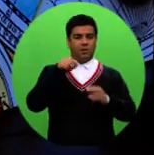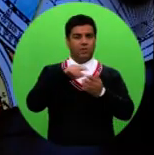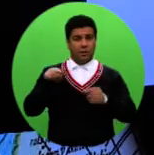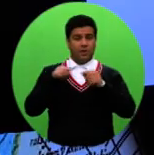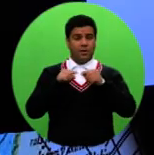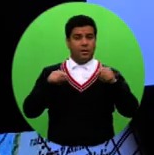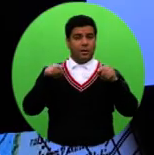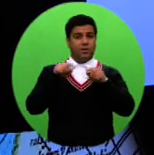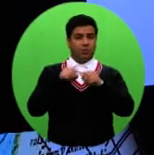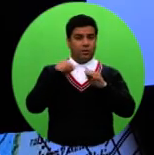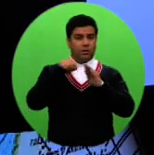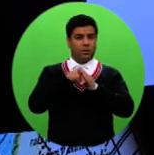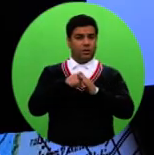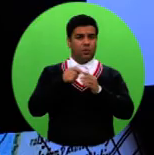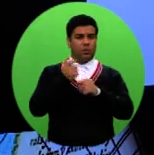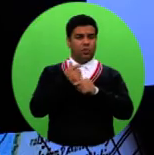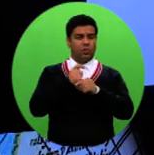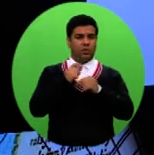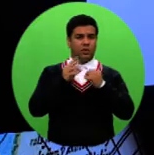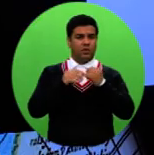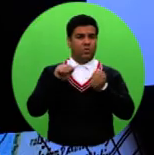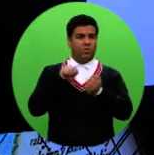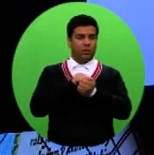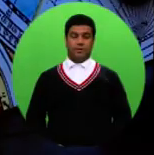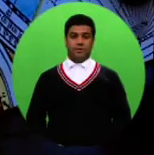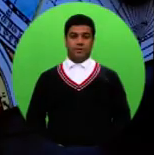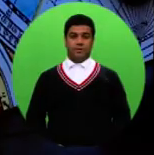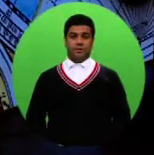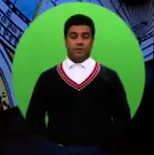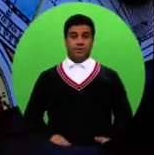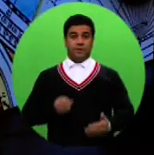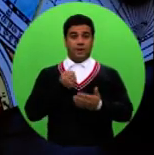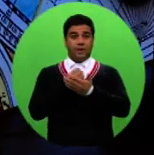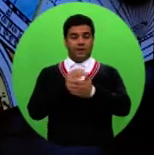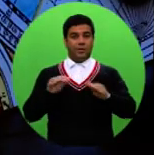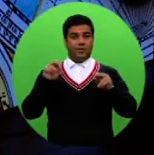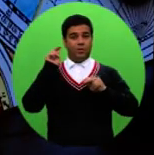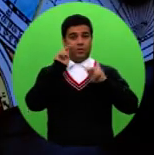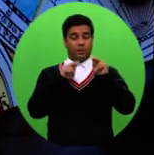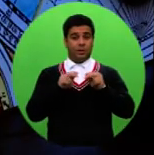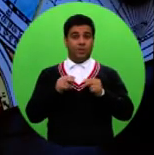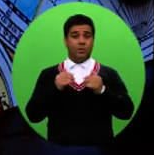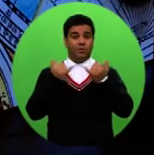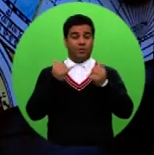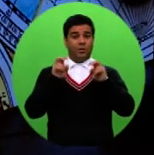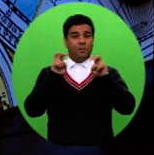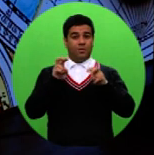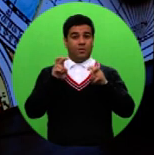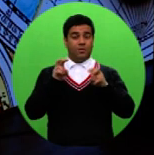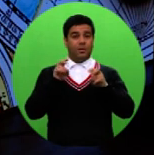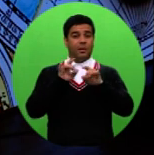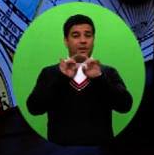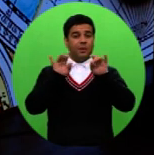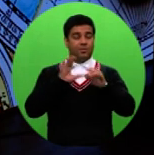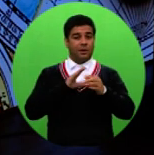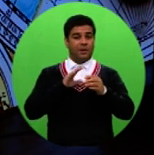davlatlari sahil hodisasidan juda katta zarar ko'rmoqda. Aziz o'quvchilar, bugungi mavzuda o'tgan